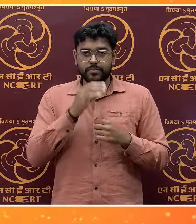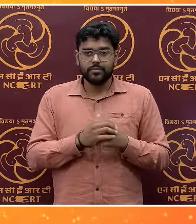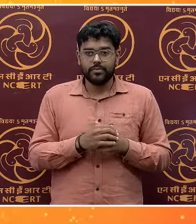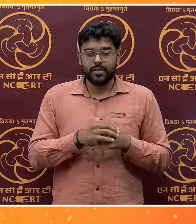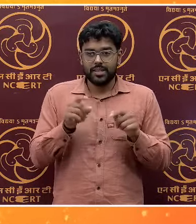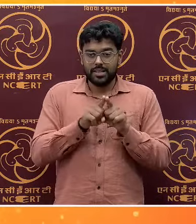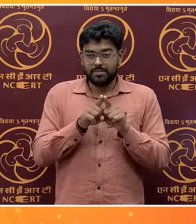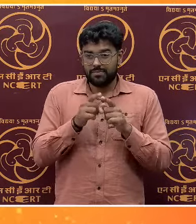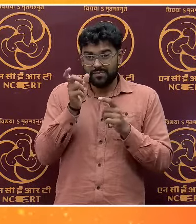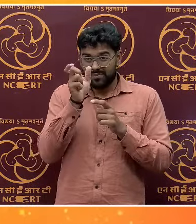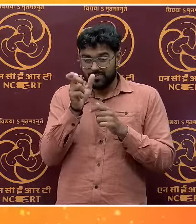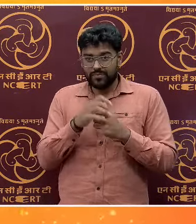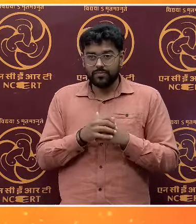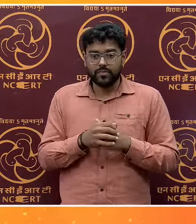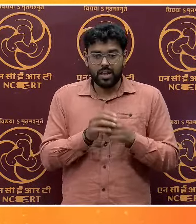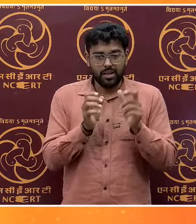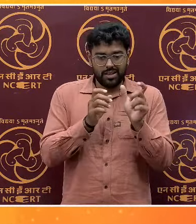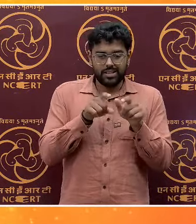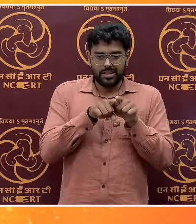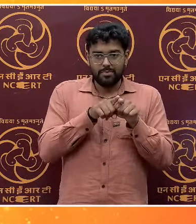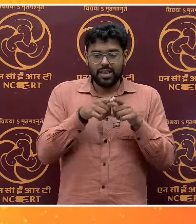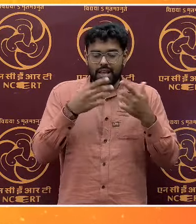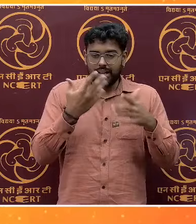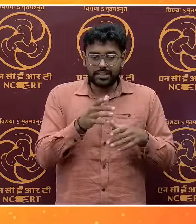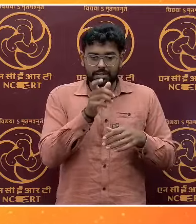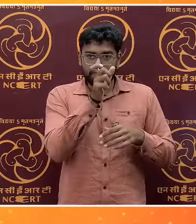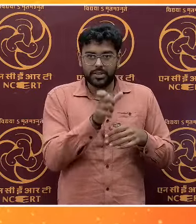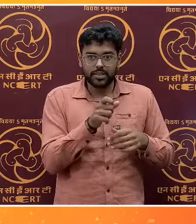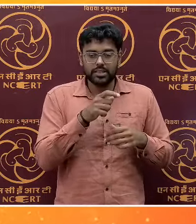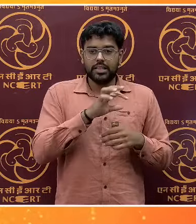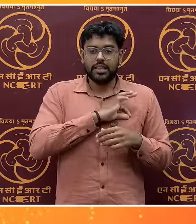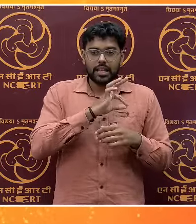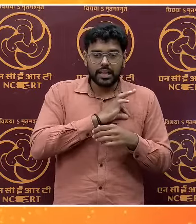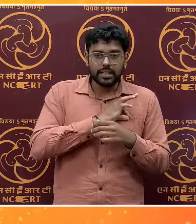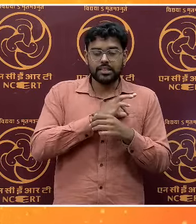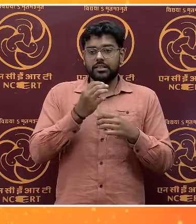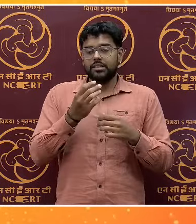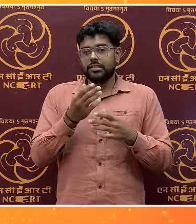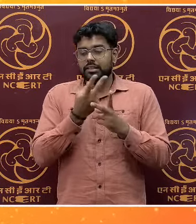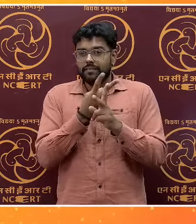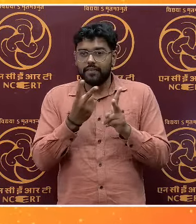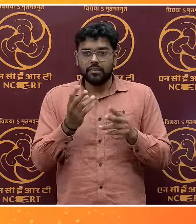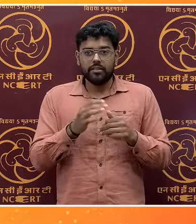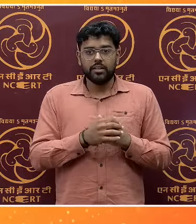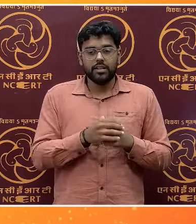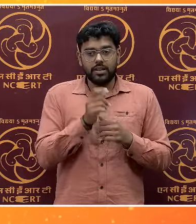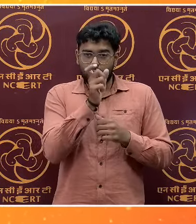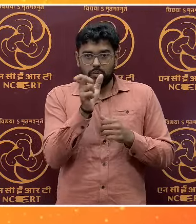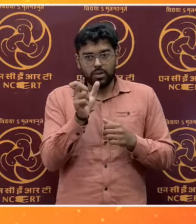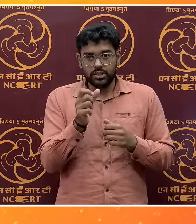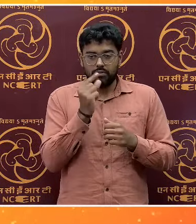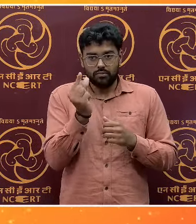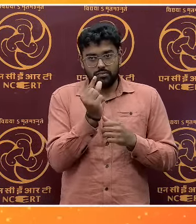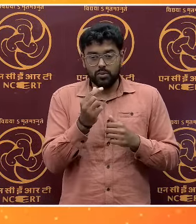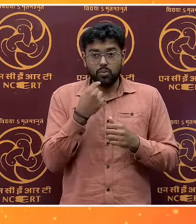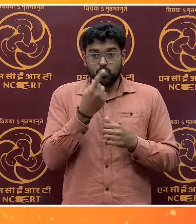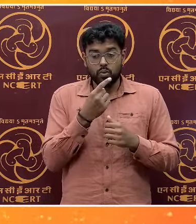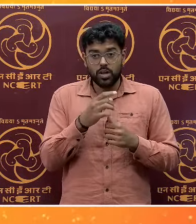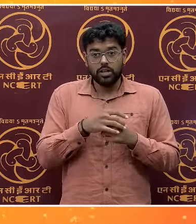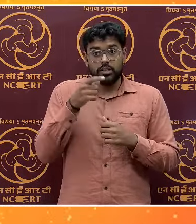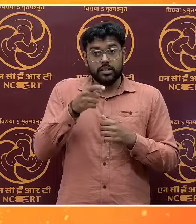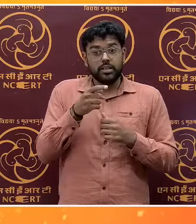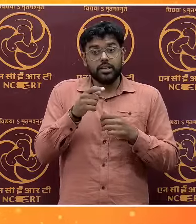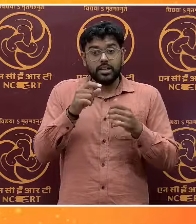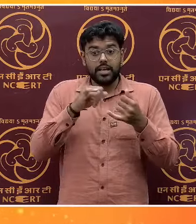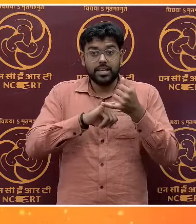flock of sheep." Hmm. So the use of word like and as, these are the words Okay. which mark the presence